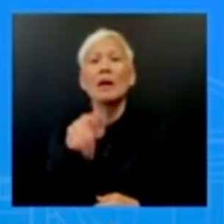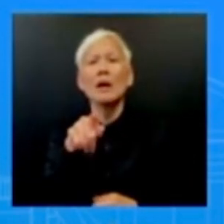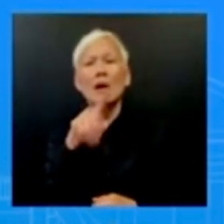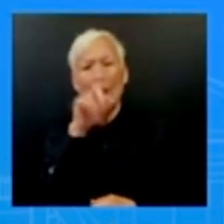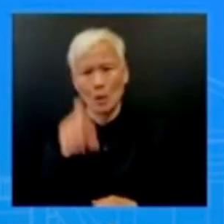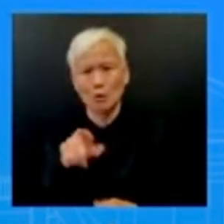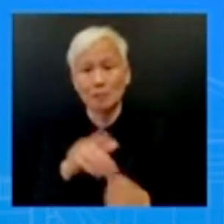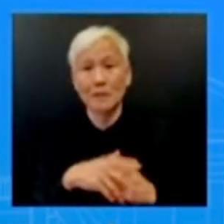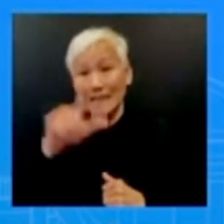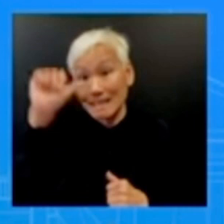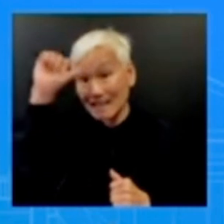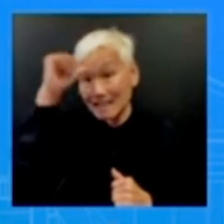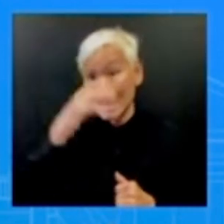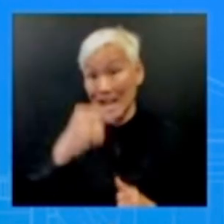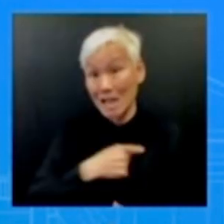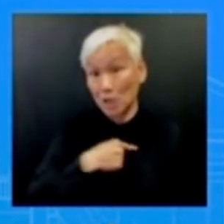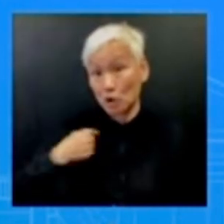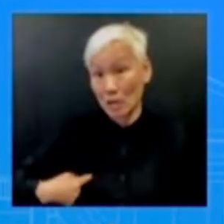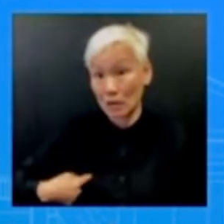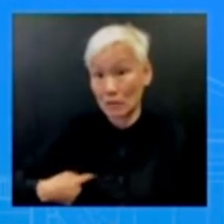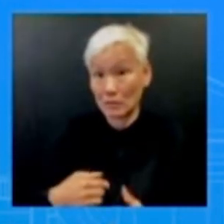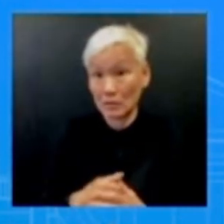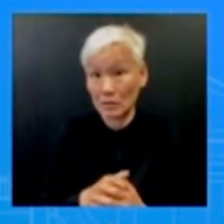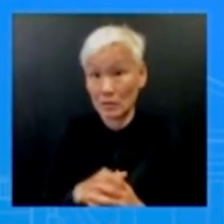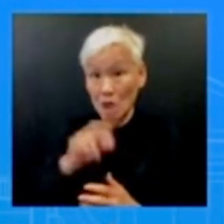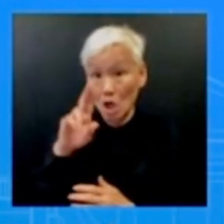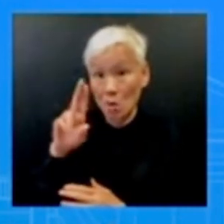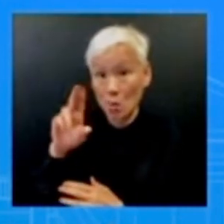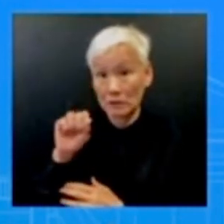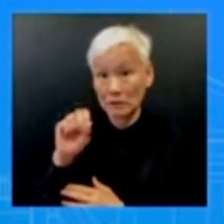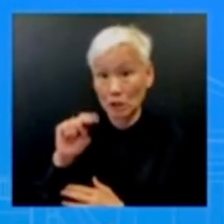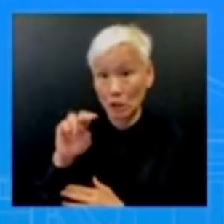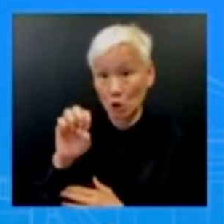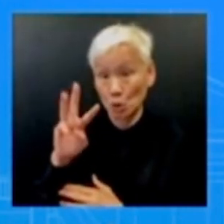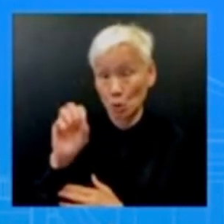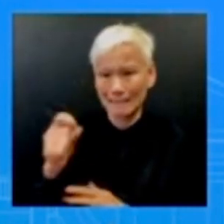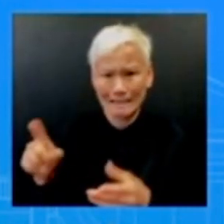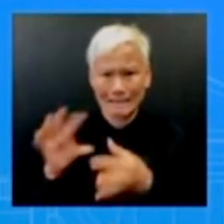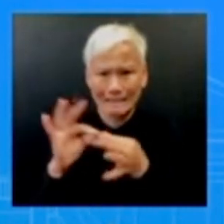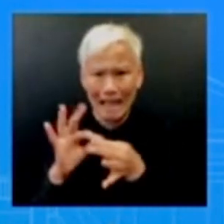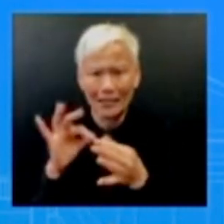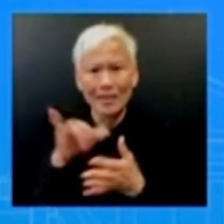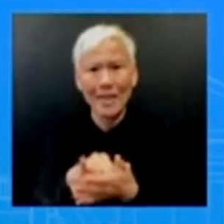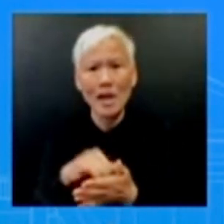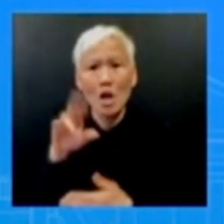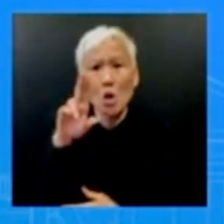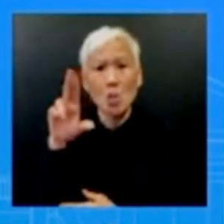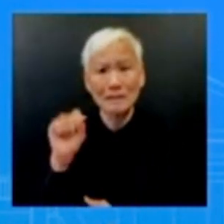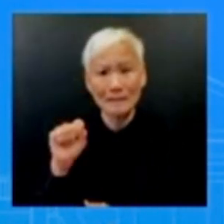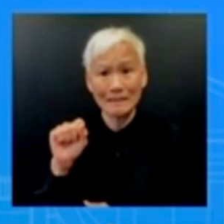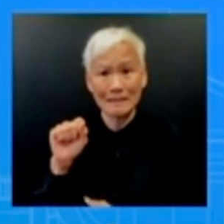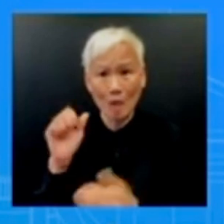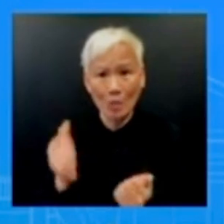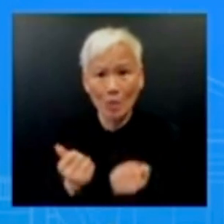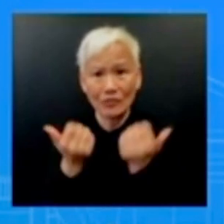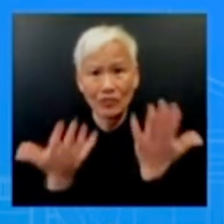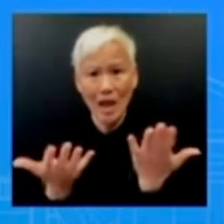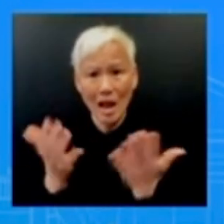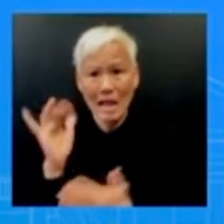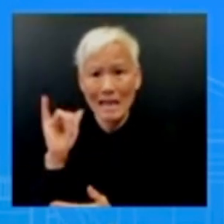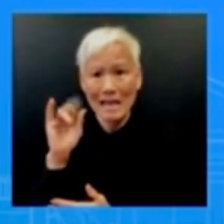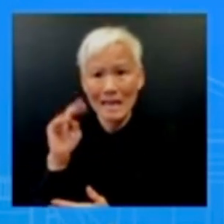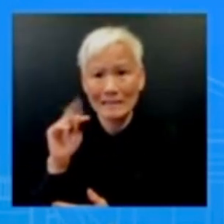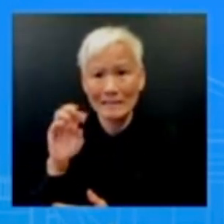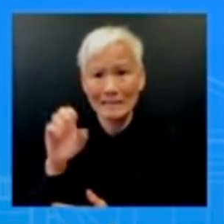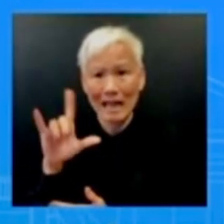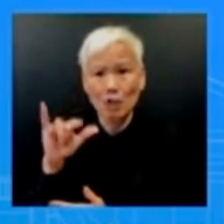report from U.S. News saying that the U.S. provided intelligence to Indian military, and that helped them repel a Chinese incursion